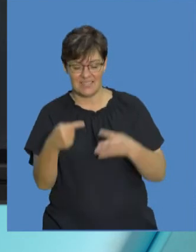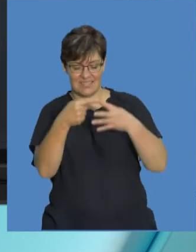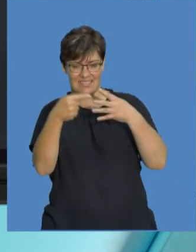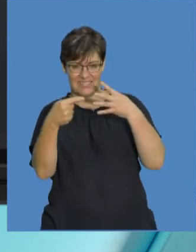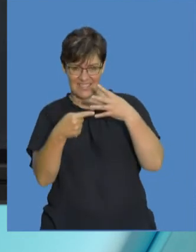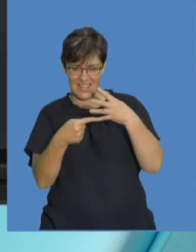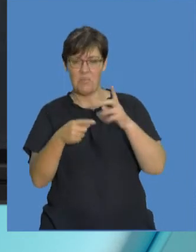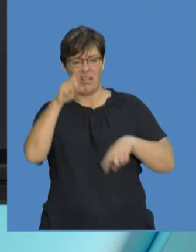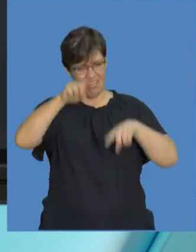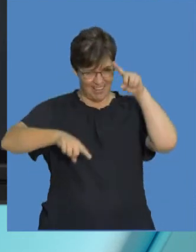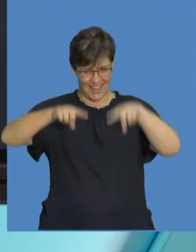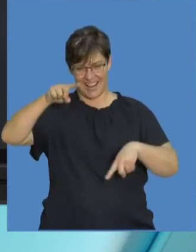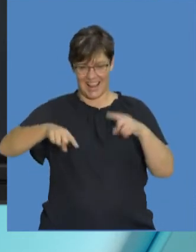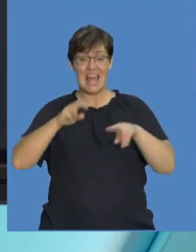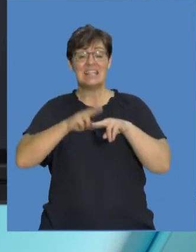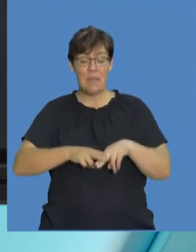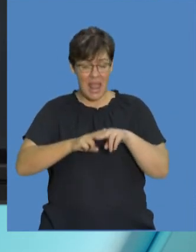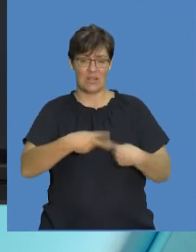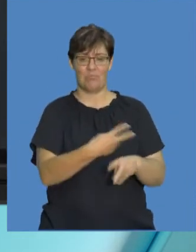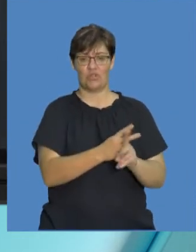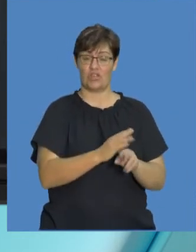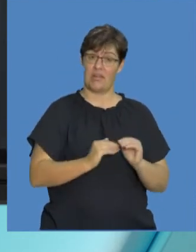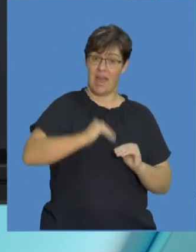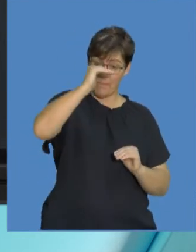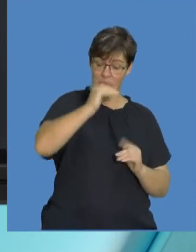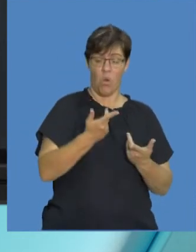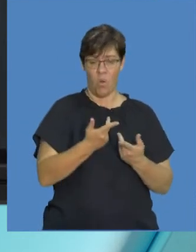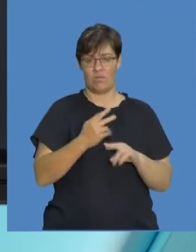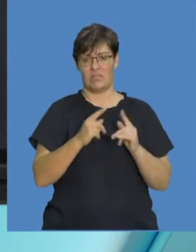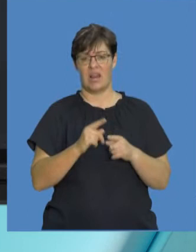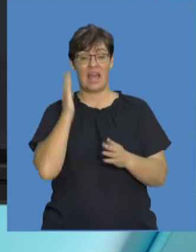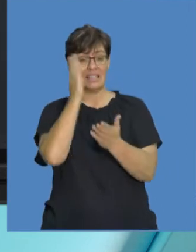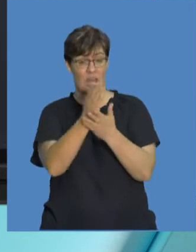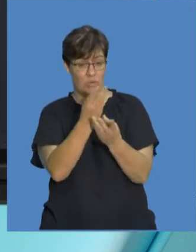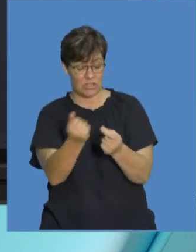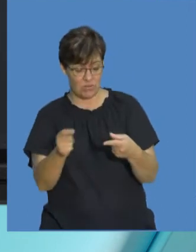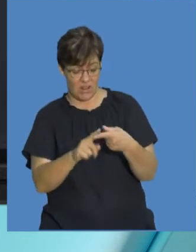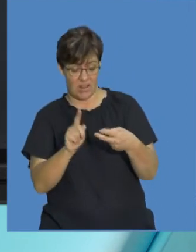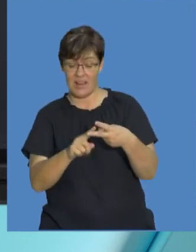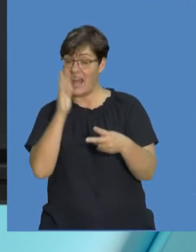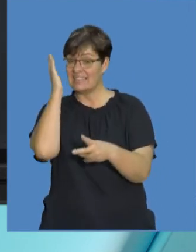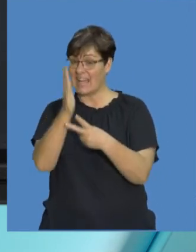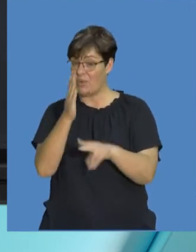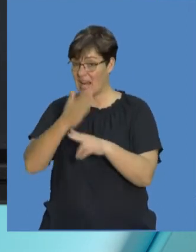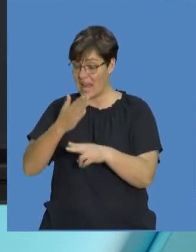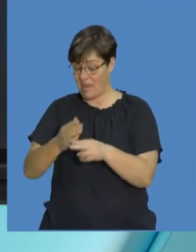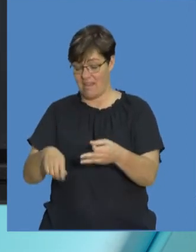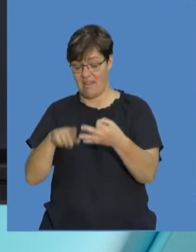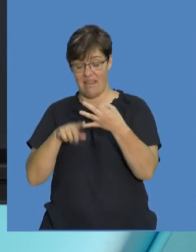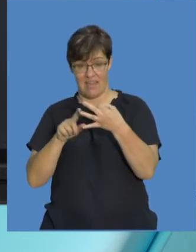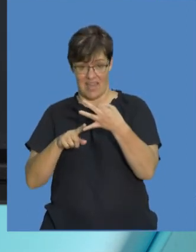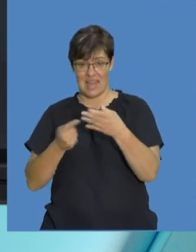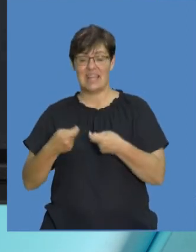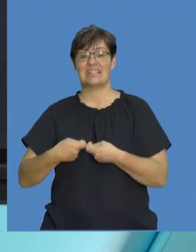are those costs that vary with the levels of production. And they are direct material, direct